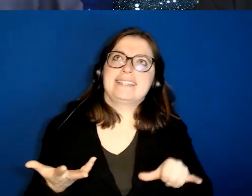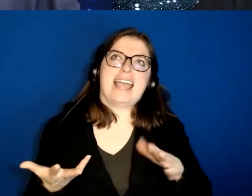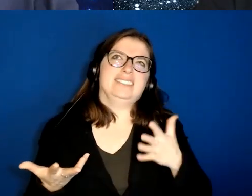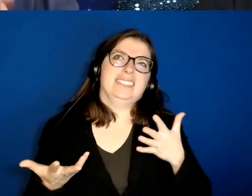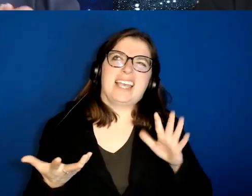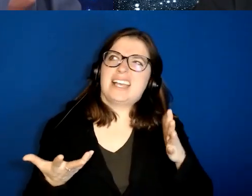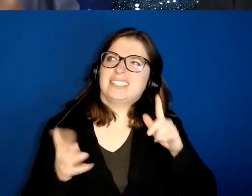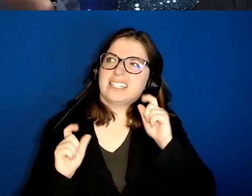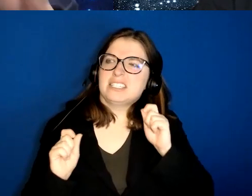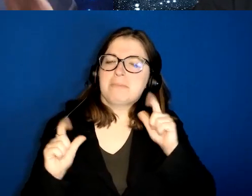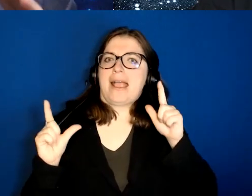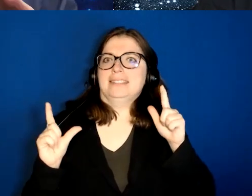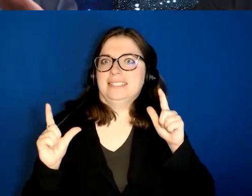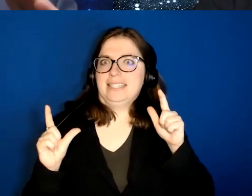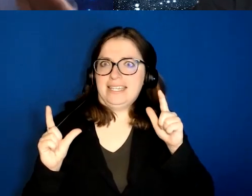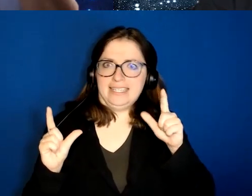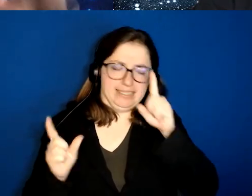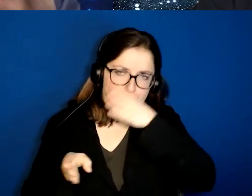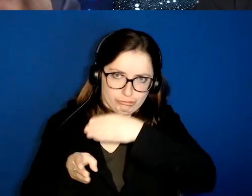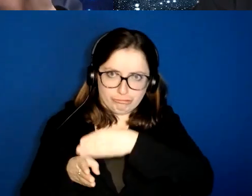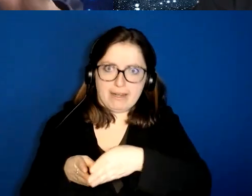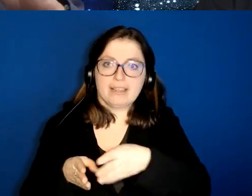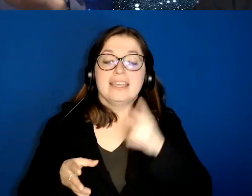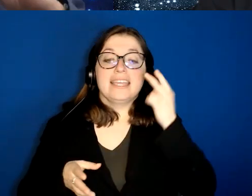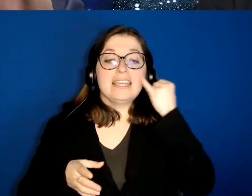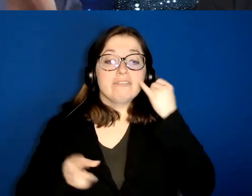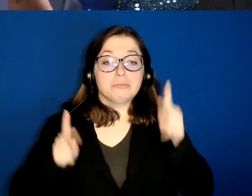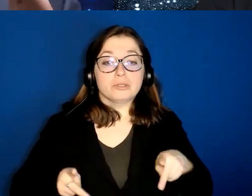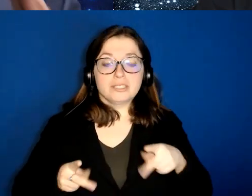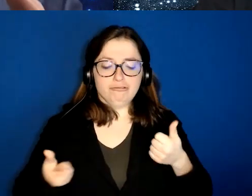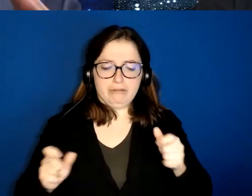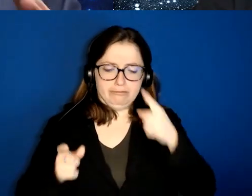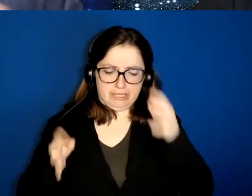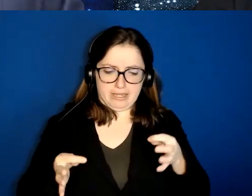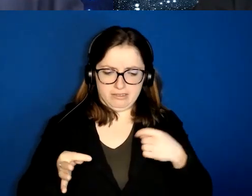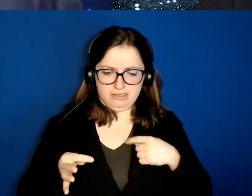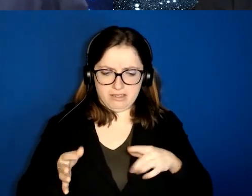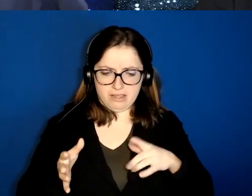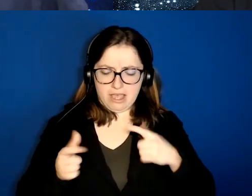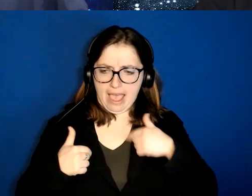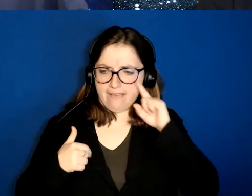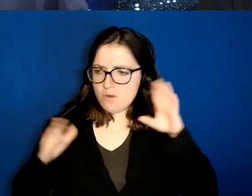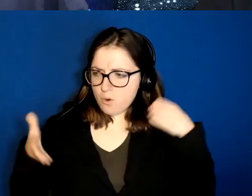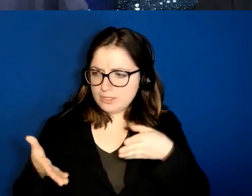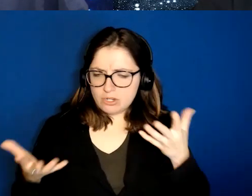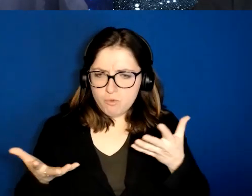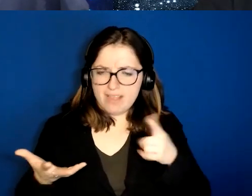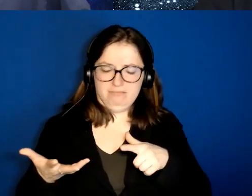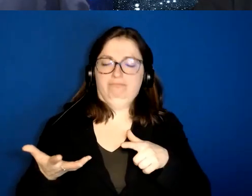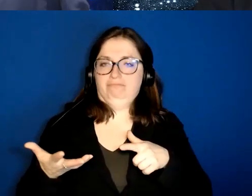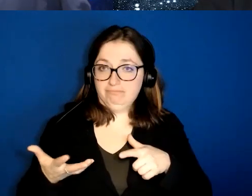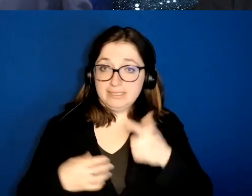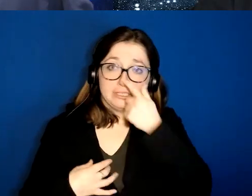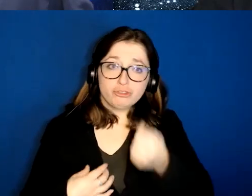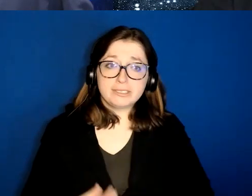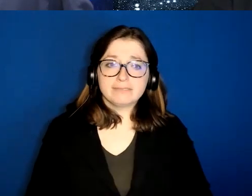sort of track that people's minds go through when they try to decide, what am I going to concentrate on? Yeah. Well, I remember when I